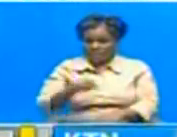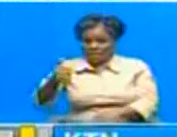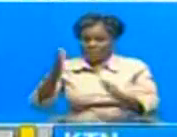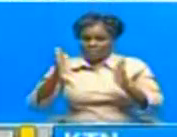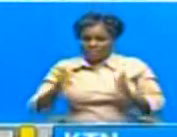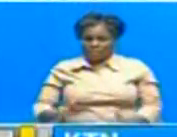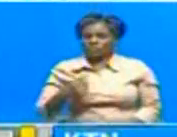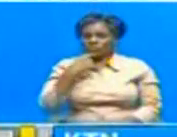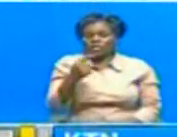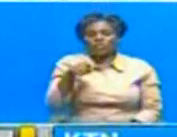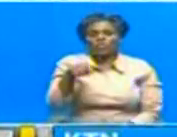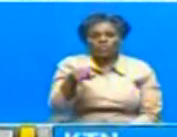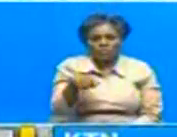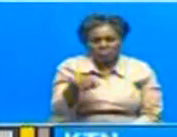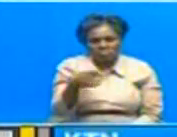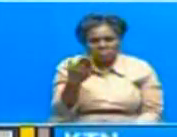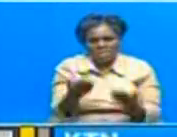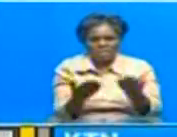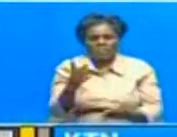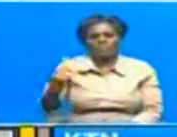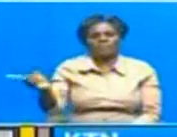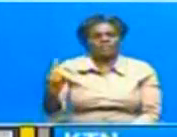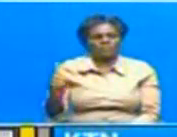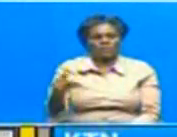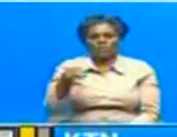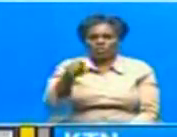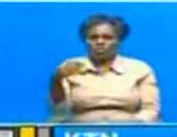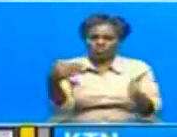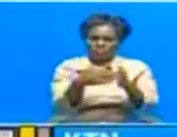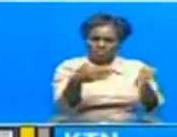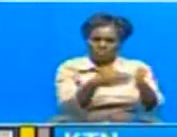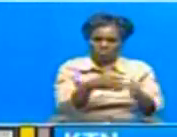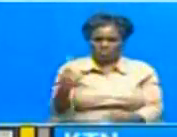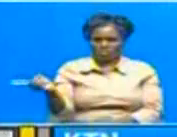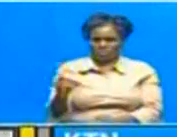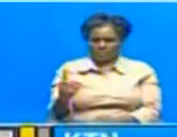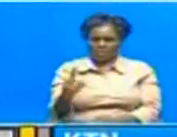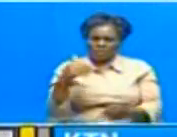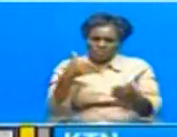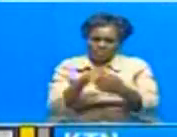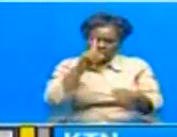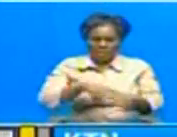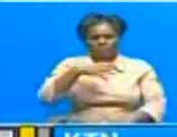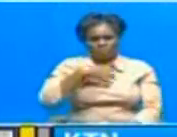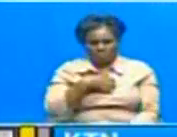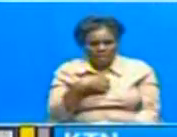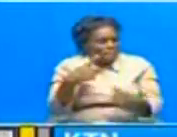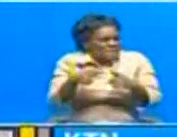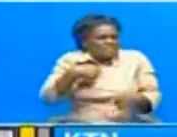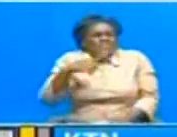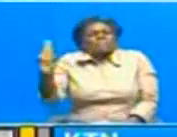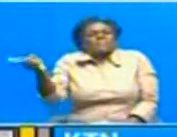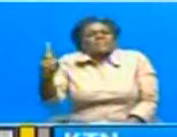then say, you are a president, then you now stop the pension until you retire at that time. But I'm not